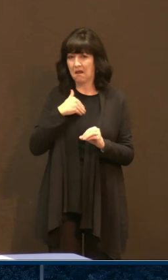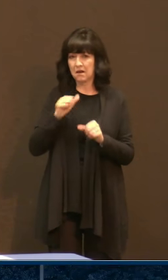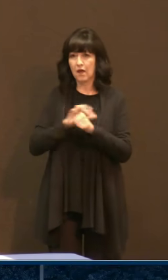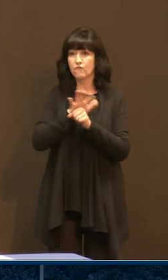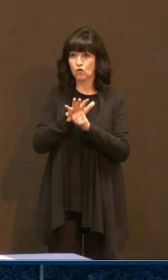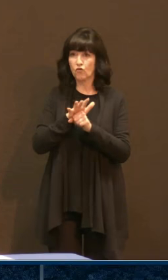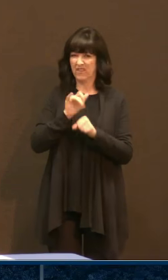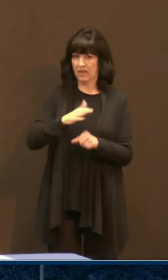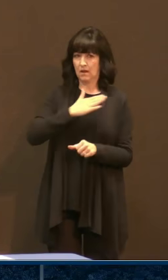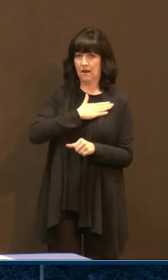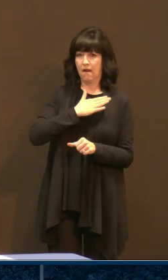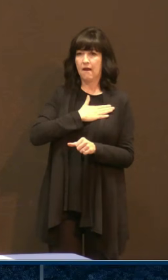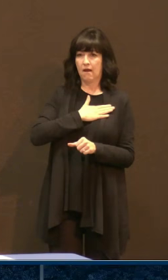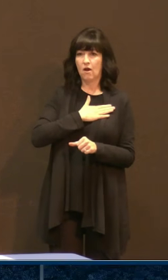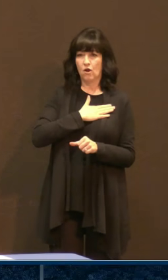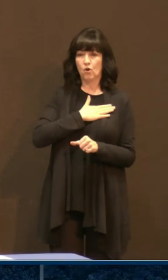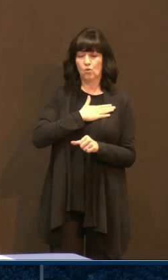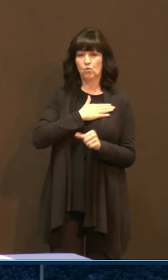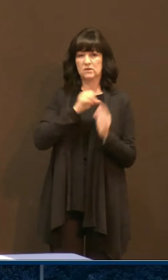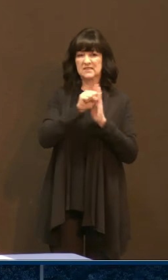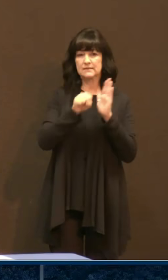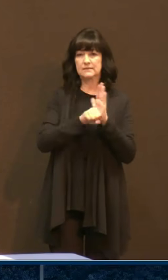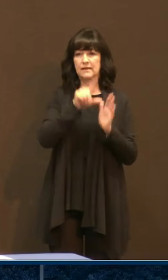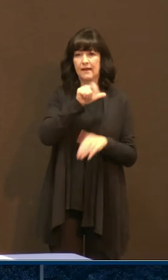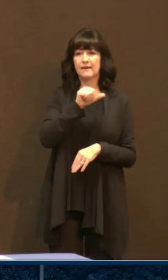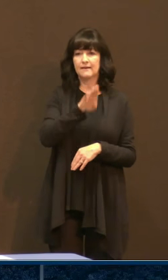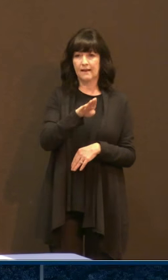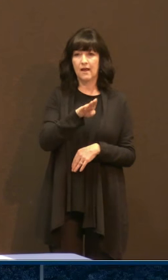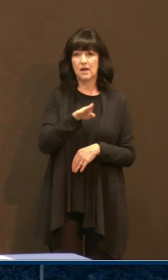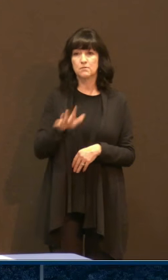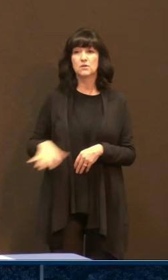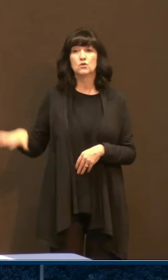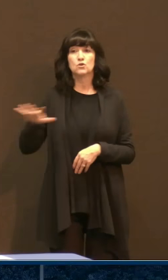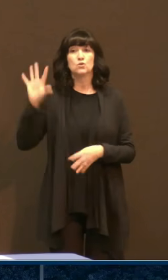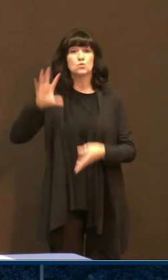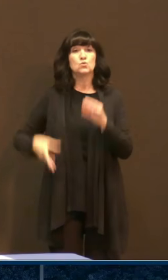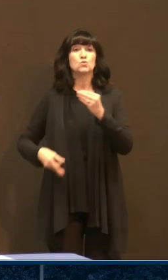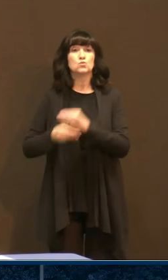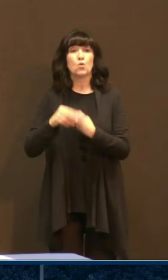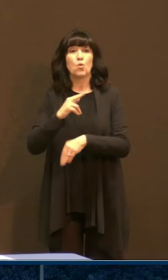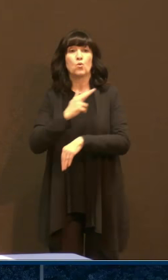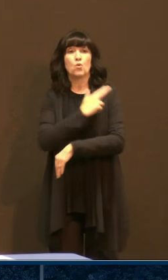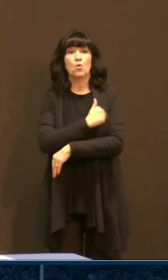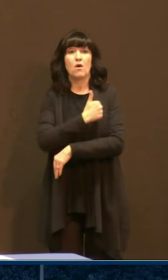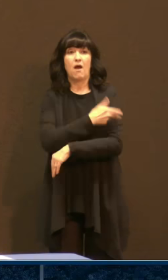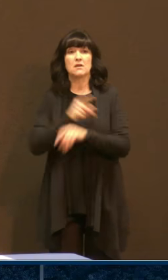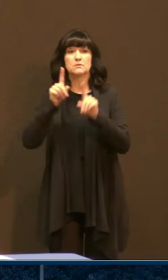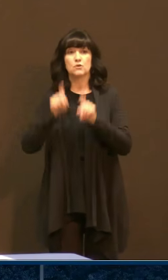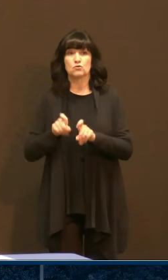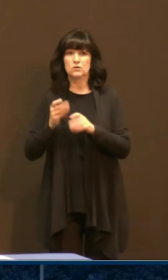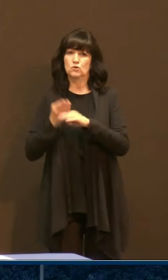lot. We're going to be doing a lot more in the upcoming months.